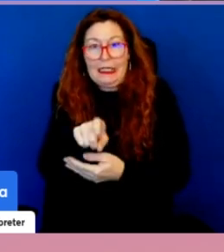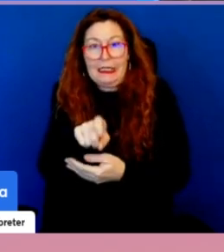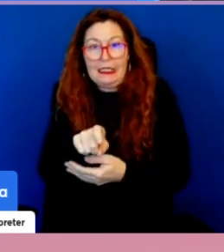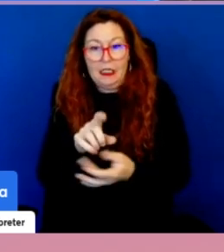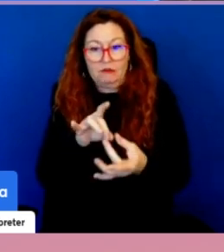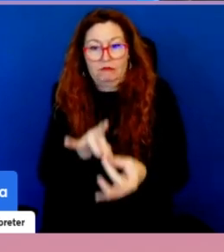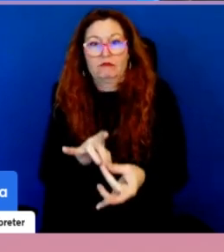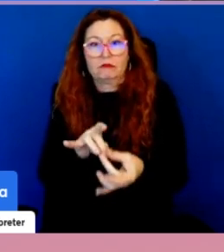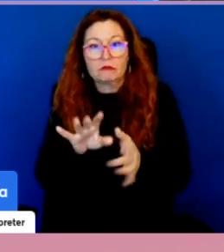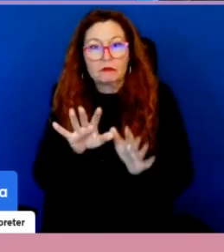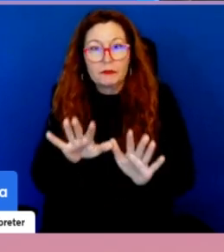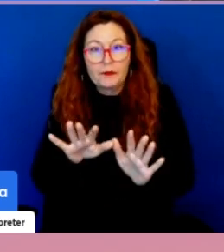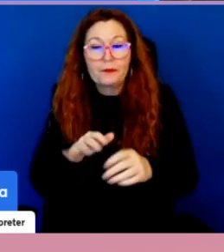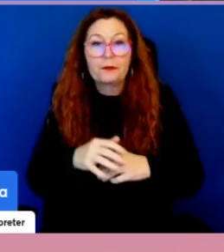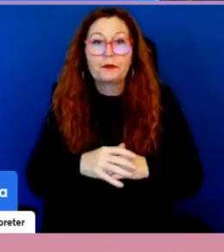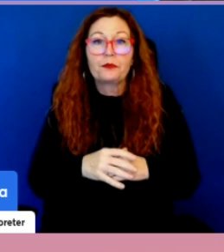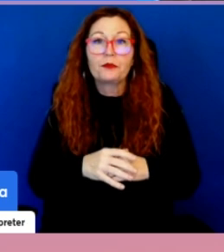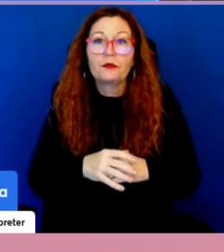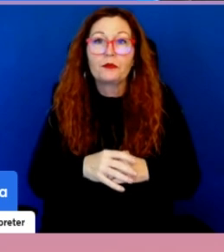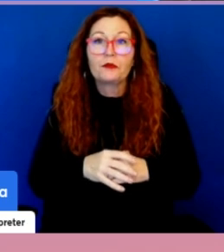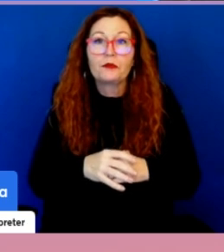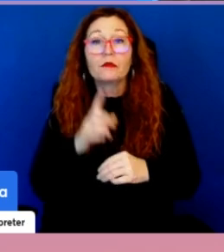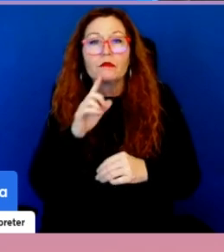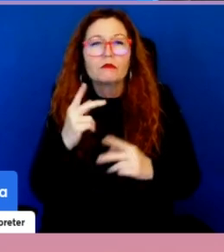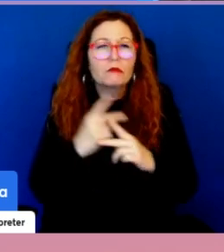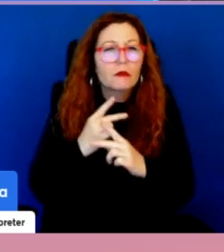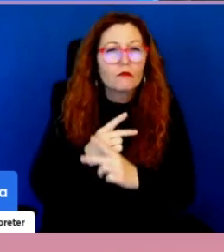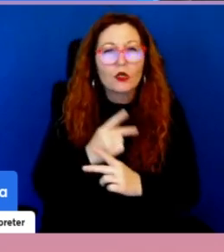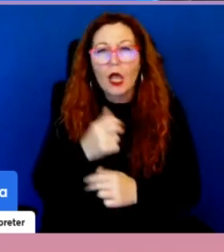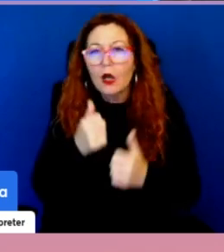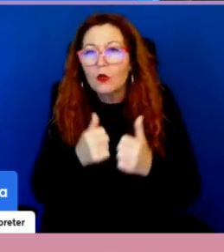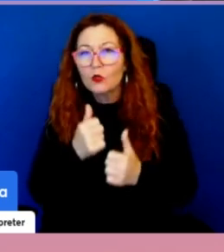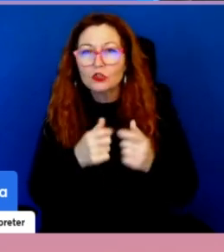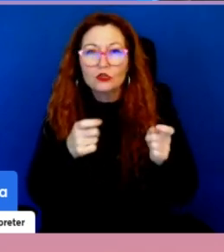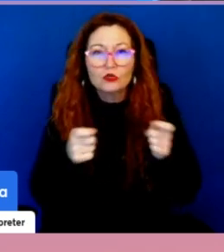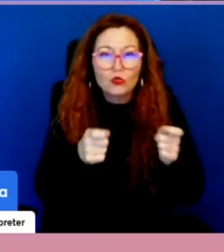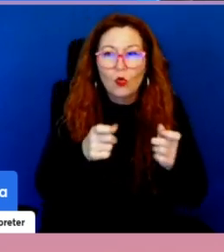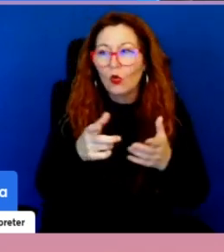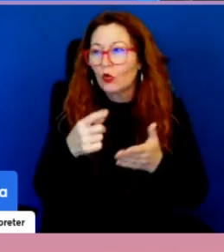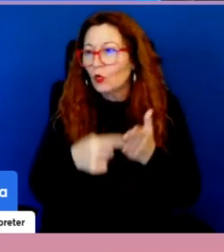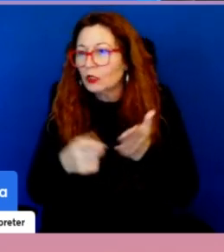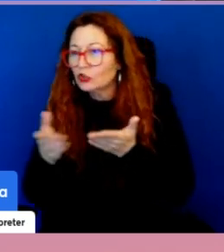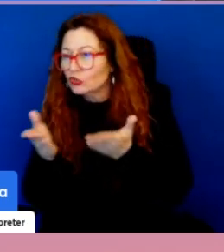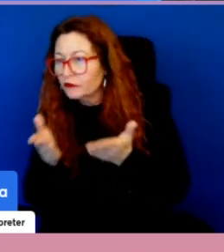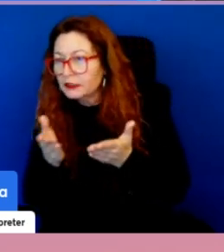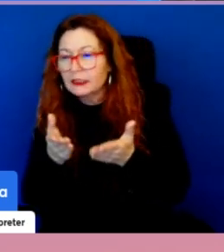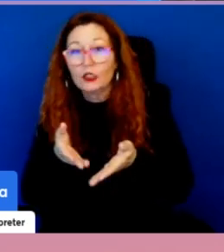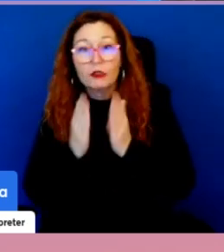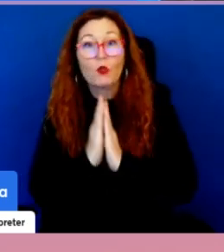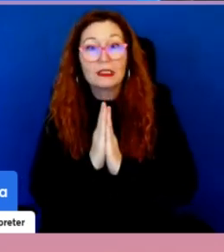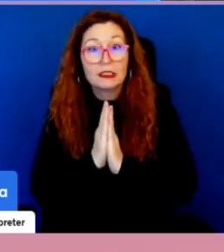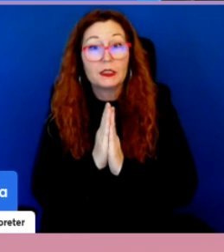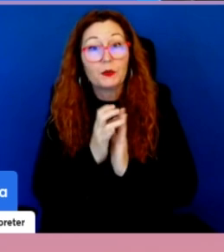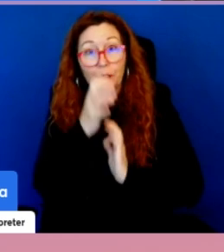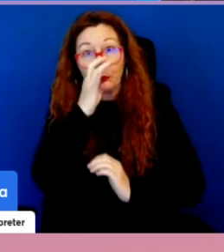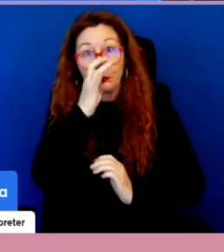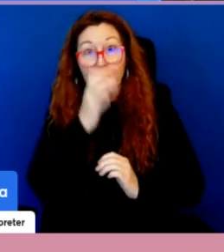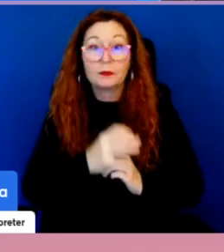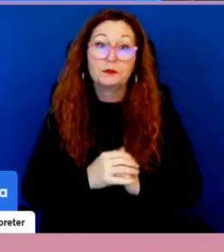And because there's a fine grained control over which services can request it, it's pretty tight.